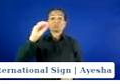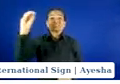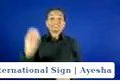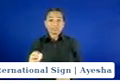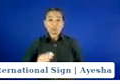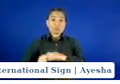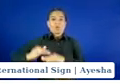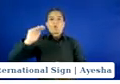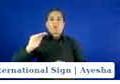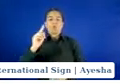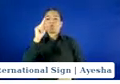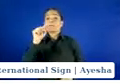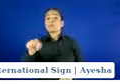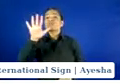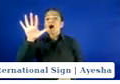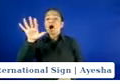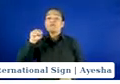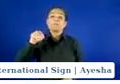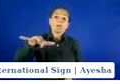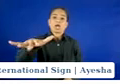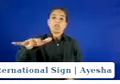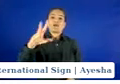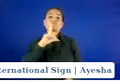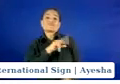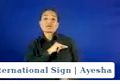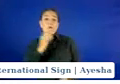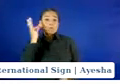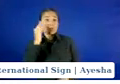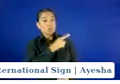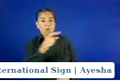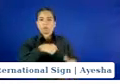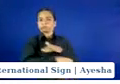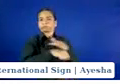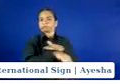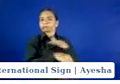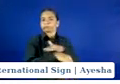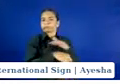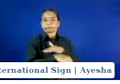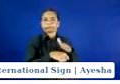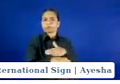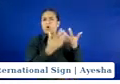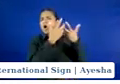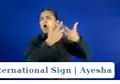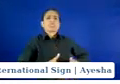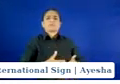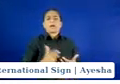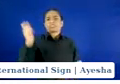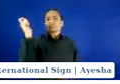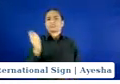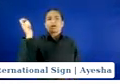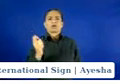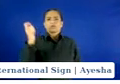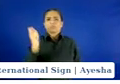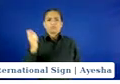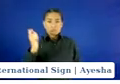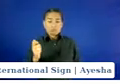entitled maternity benefits. It means that there was more than 900,000 women giving birth